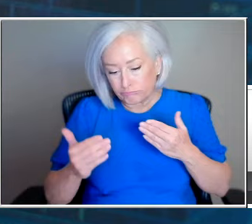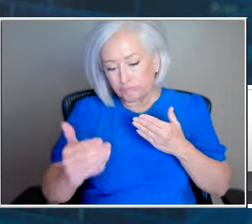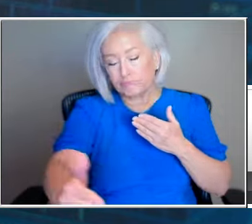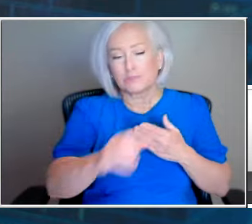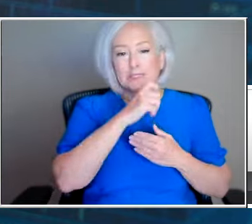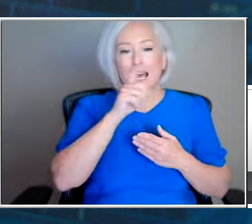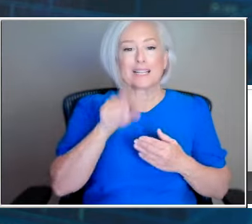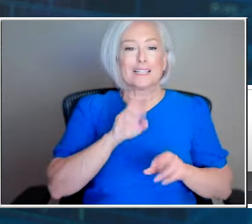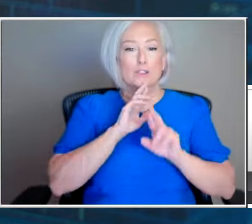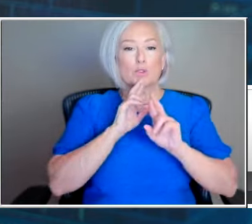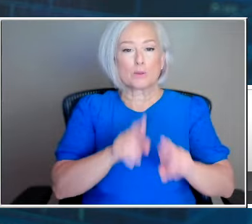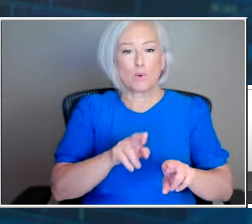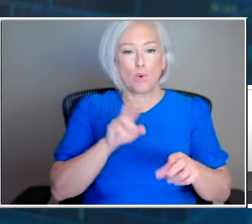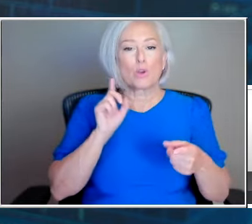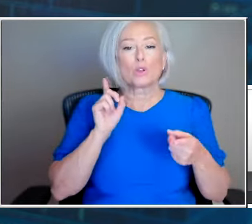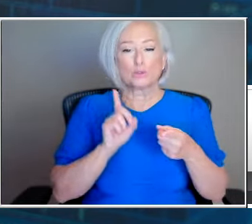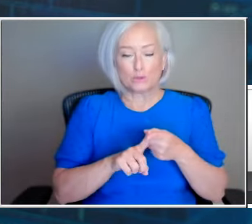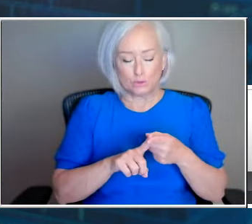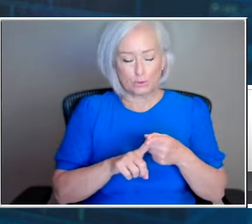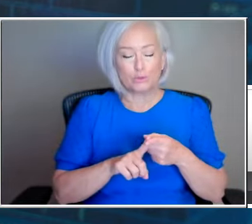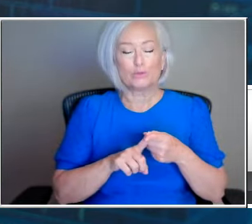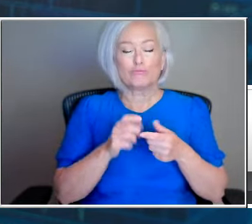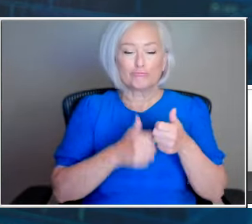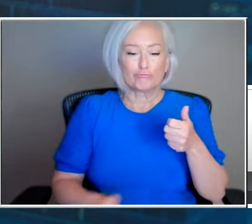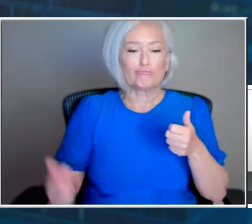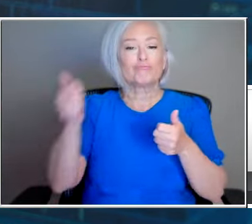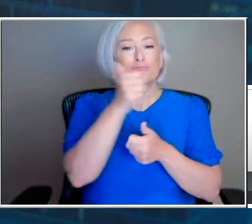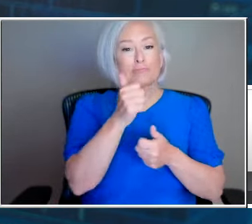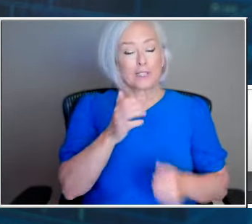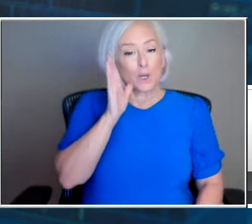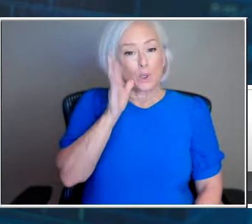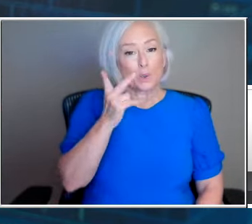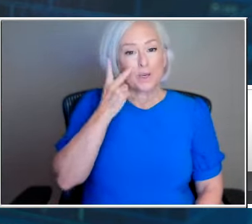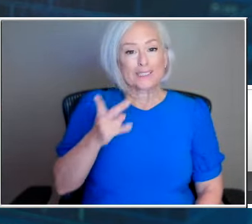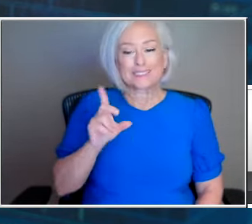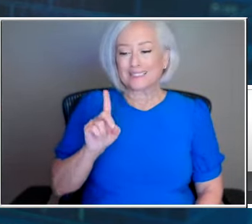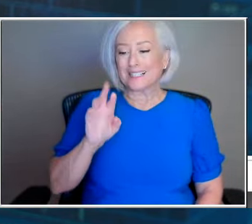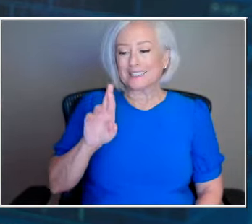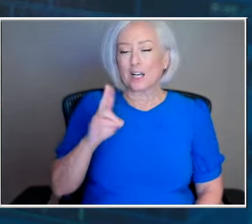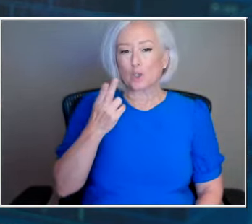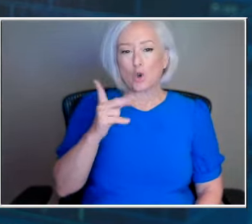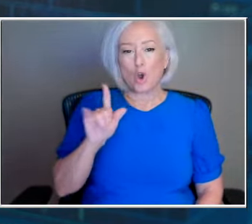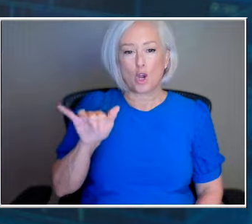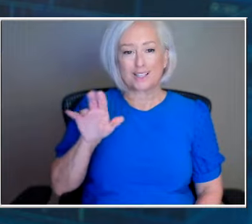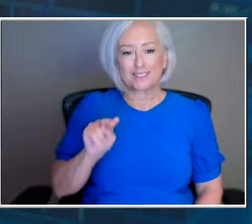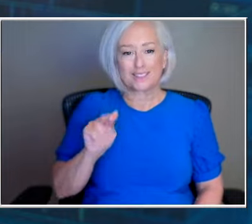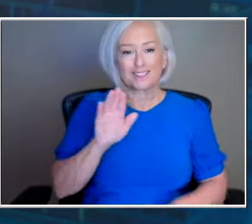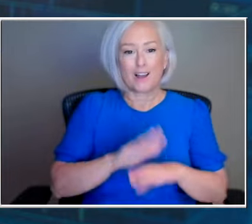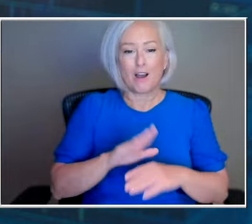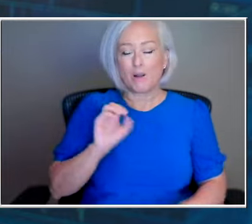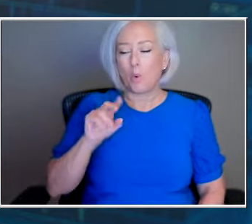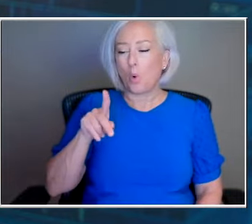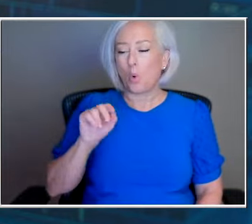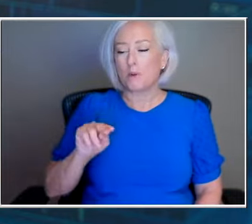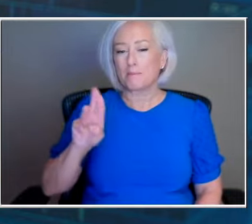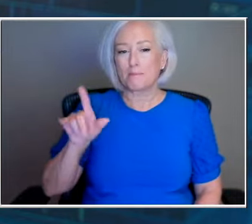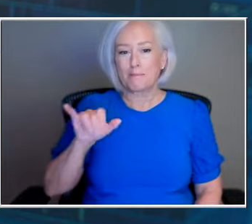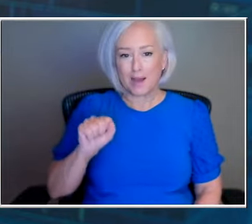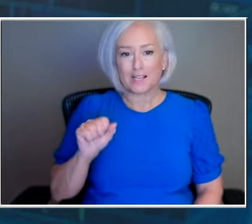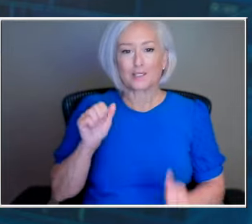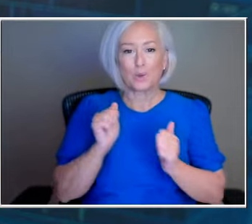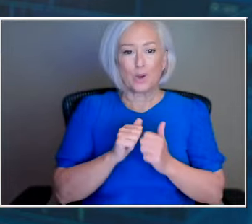course, will still see Dr. Dana Hawkinson, including on tomorrow's episode of Open Mics with Dr. Stites. He will not be a stranger. You will